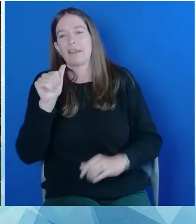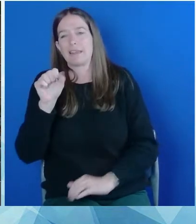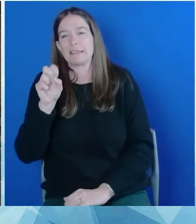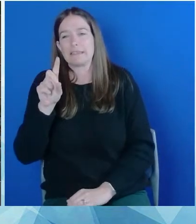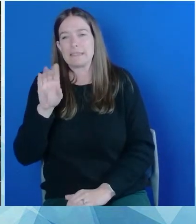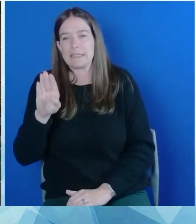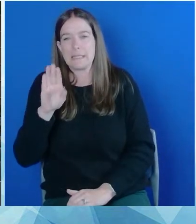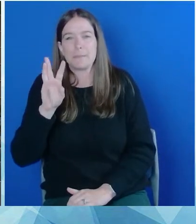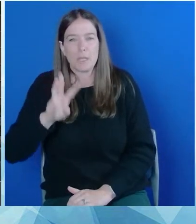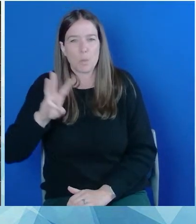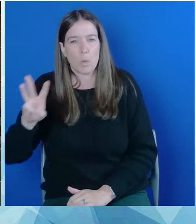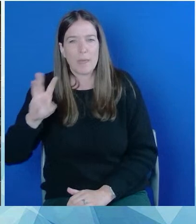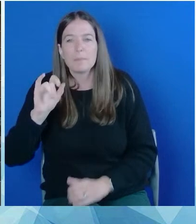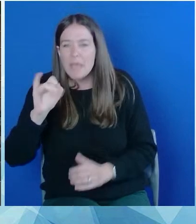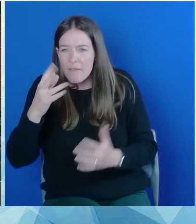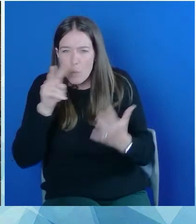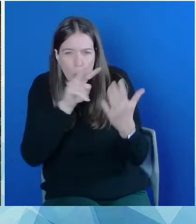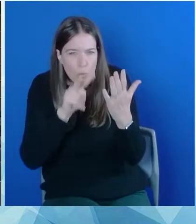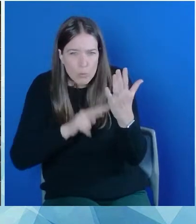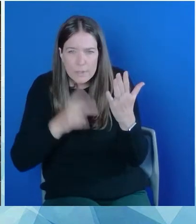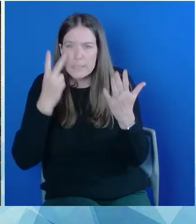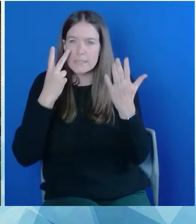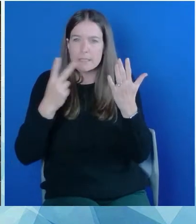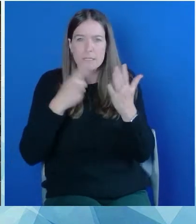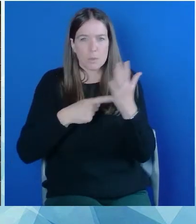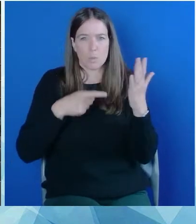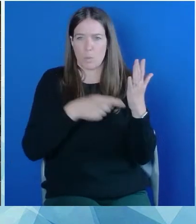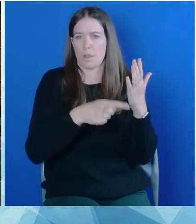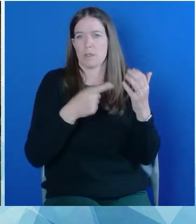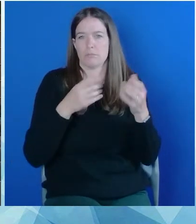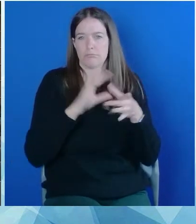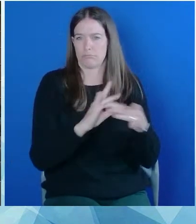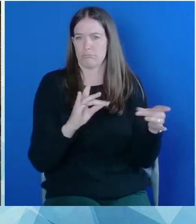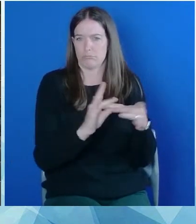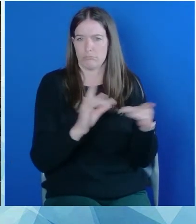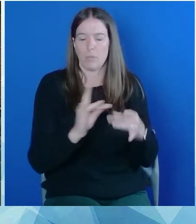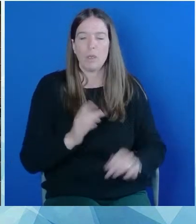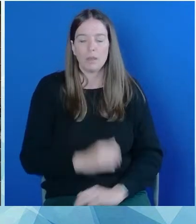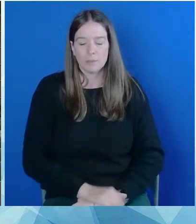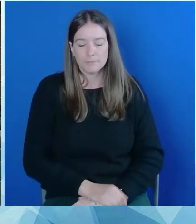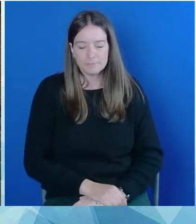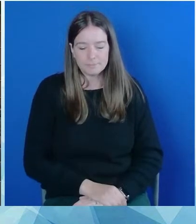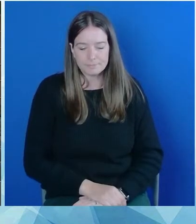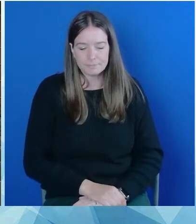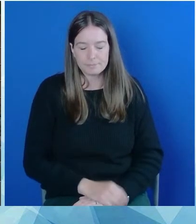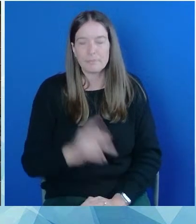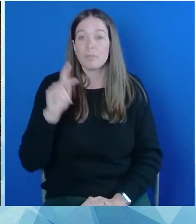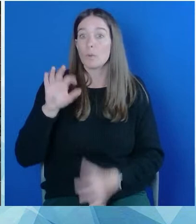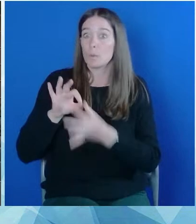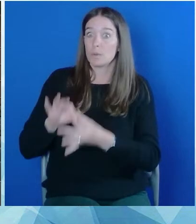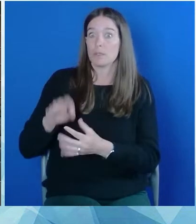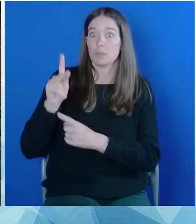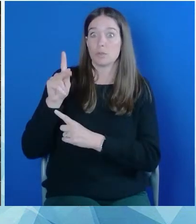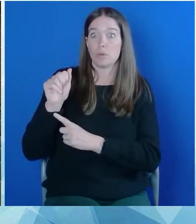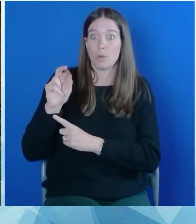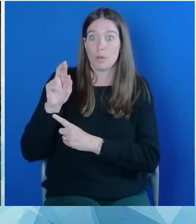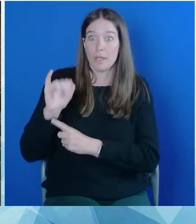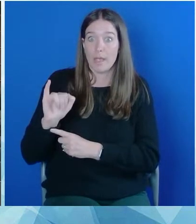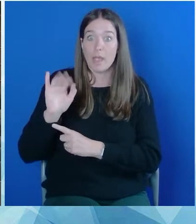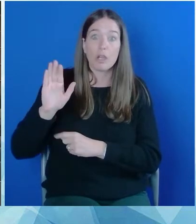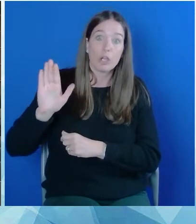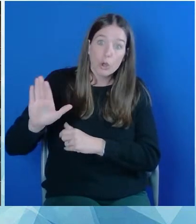across. I want to talk also about Carrie and her contract and how I feel it definitely should not be